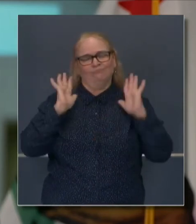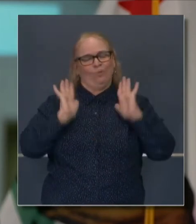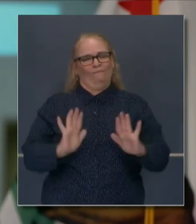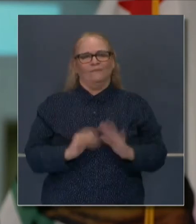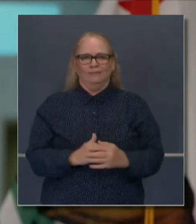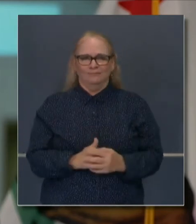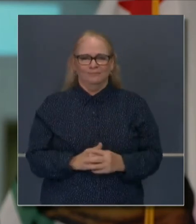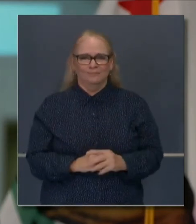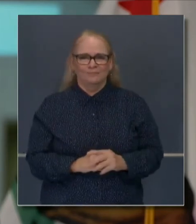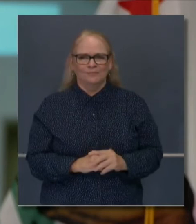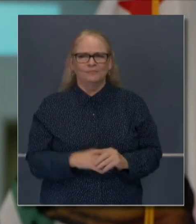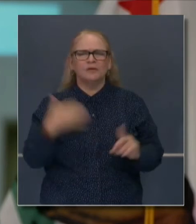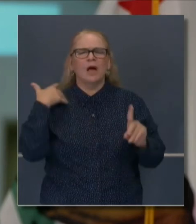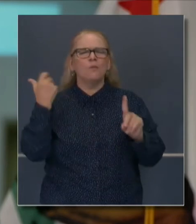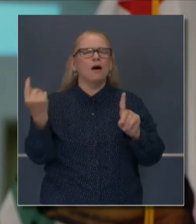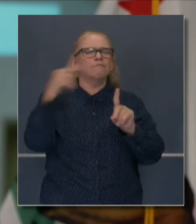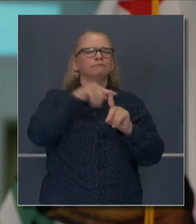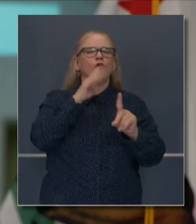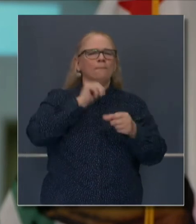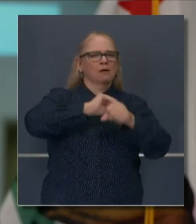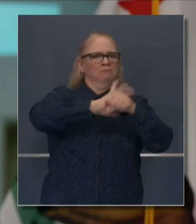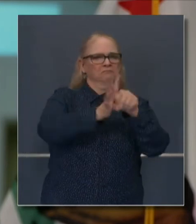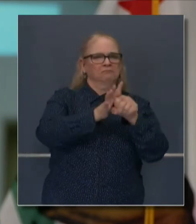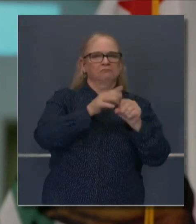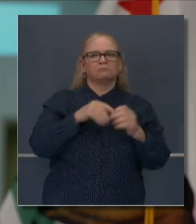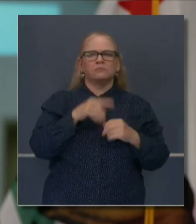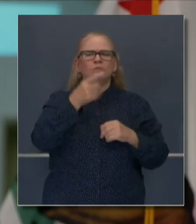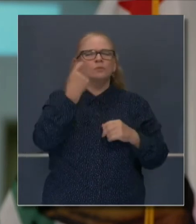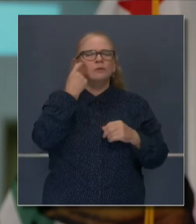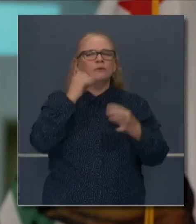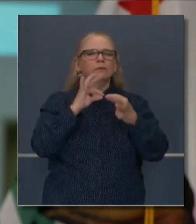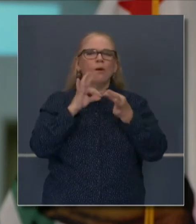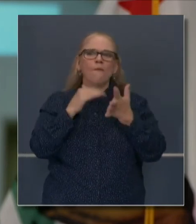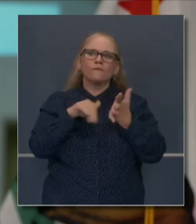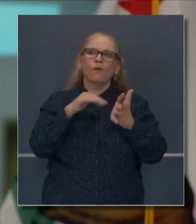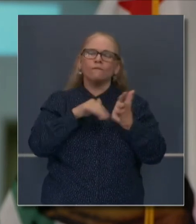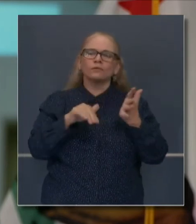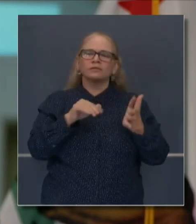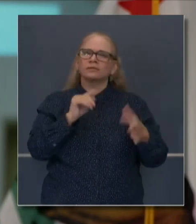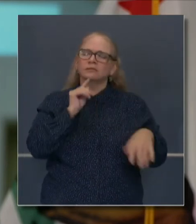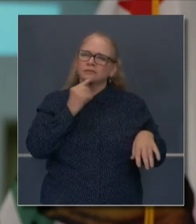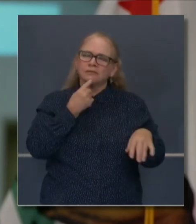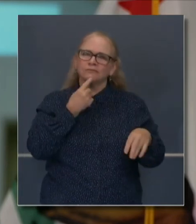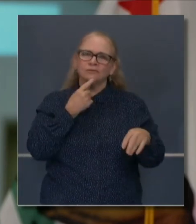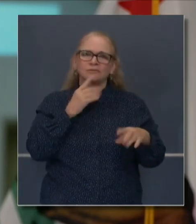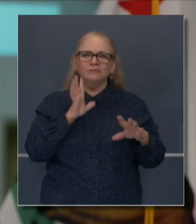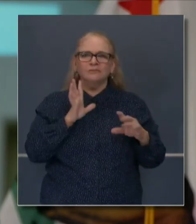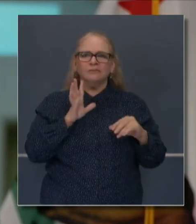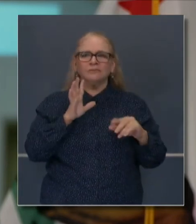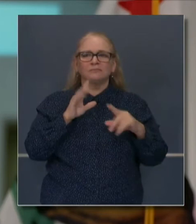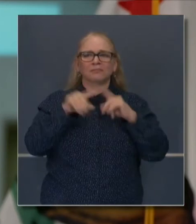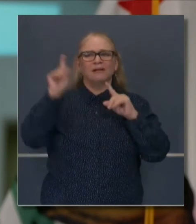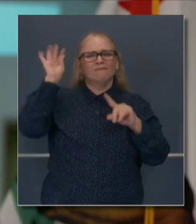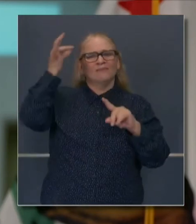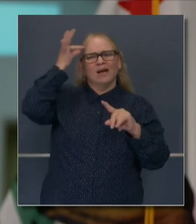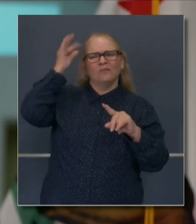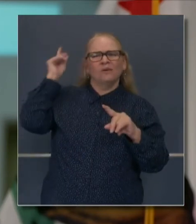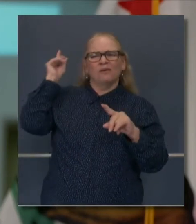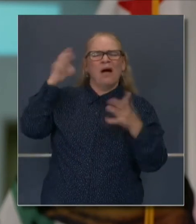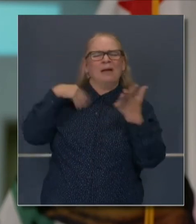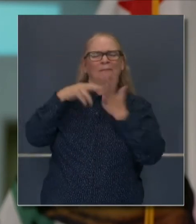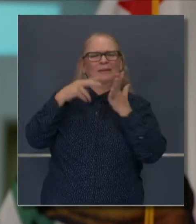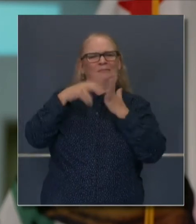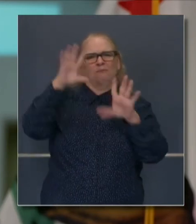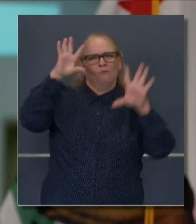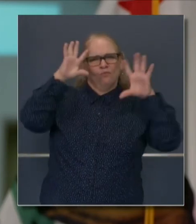of this crisis about the seriousness of COVID-19. The president this afternoon tweeting out that he's going to be leaving Walter Reed